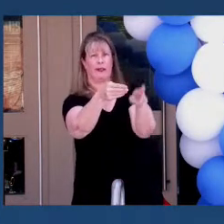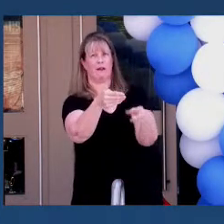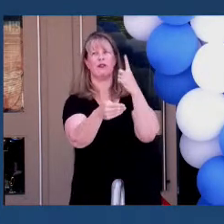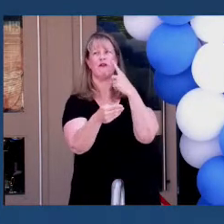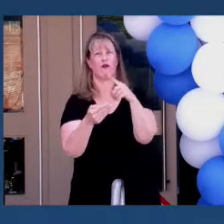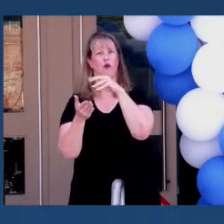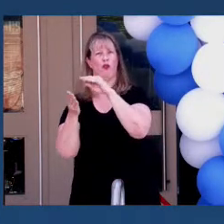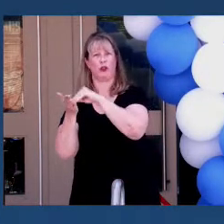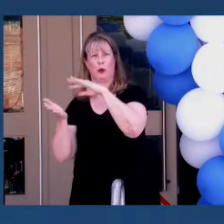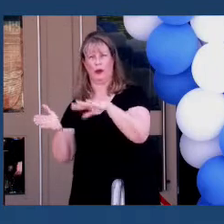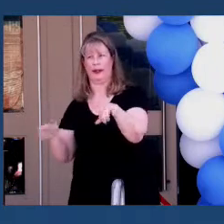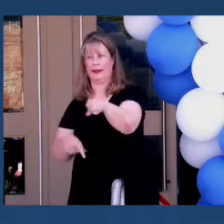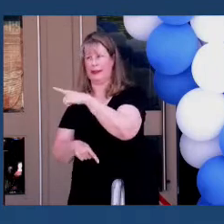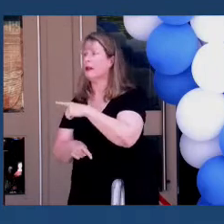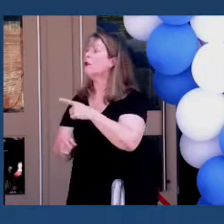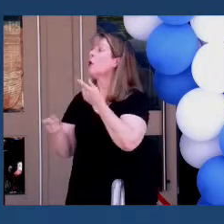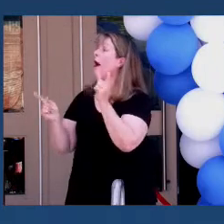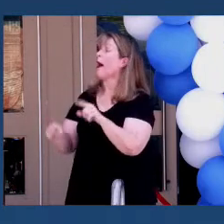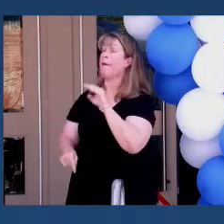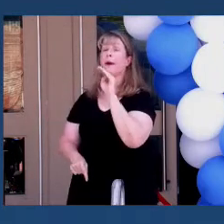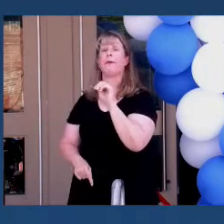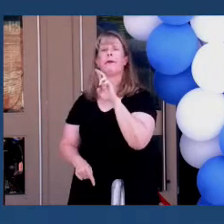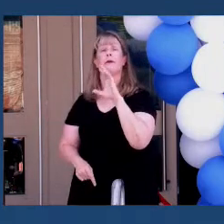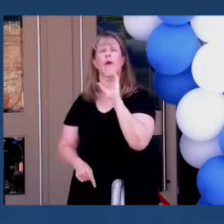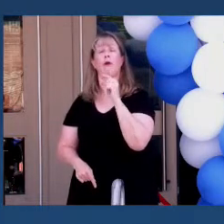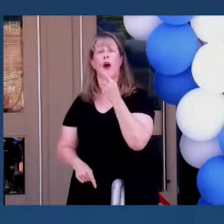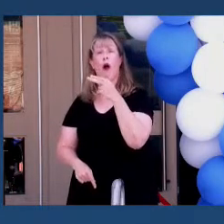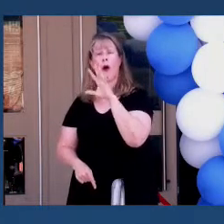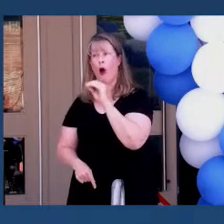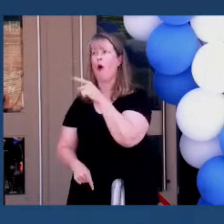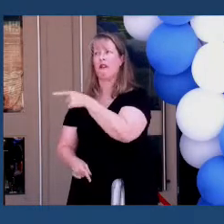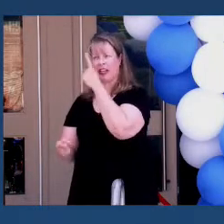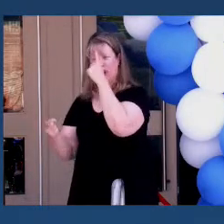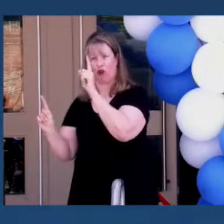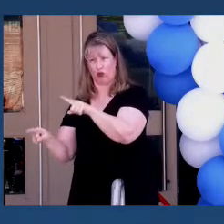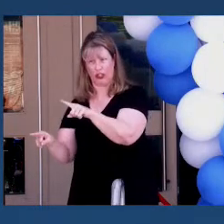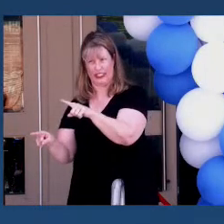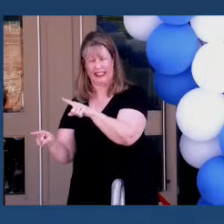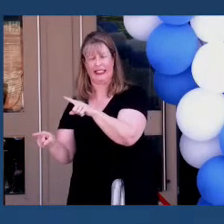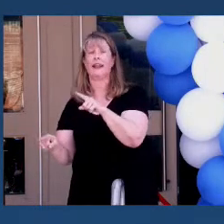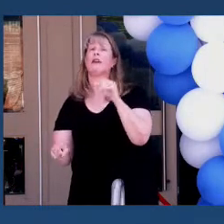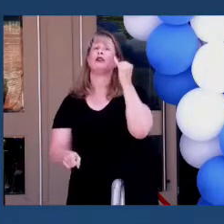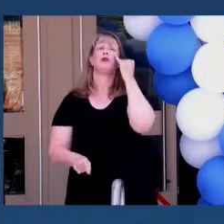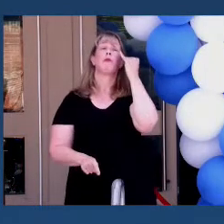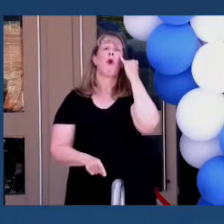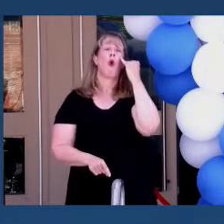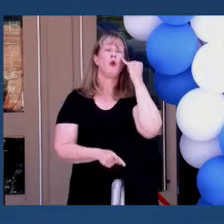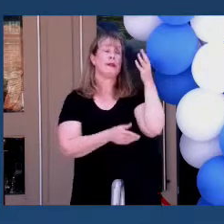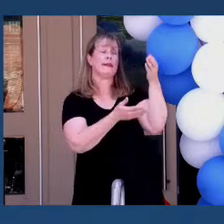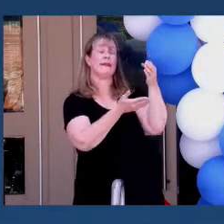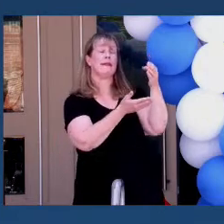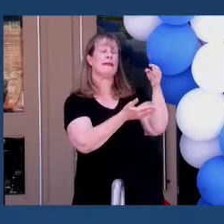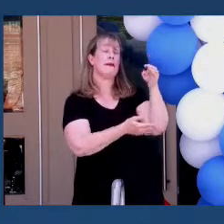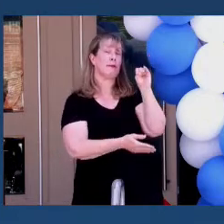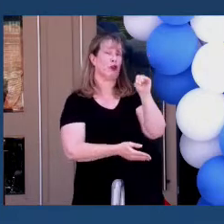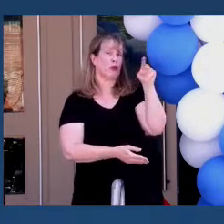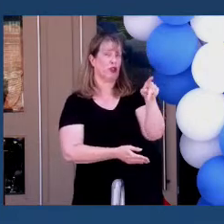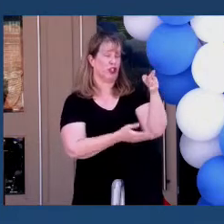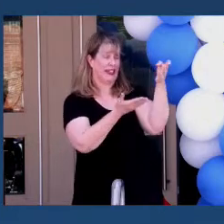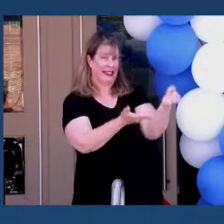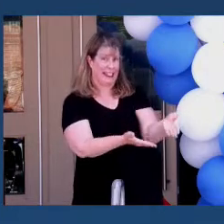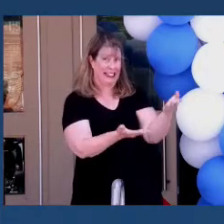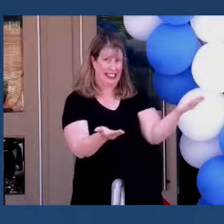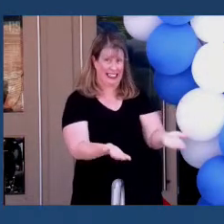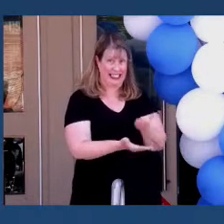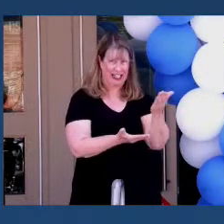Mr. Congo when he says that if Mr. Pritchett were here, he'd be incredibly proud, I'm sure, of his name being